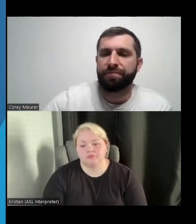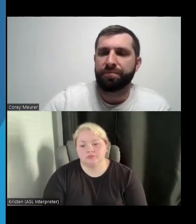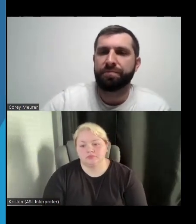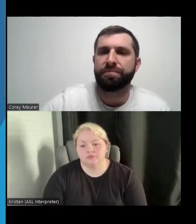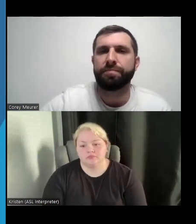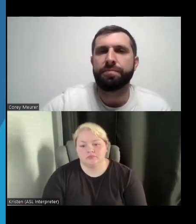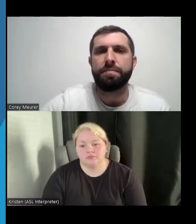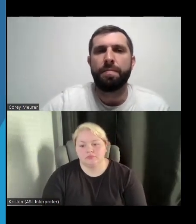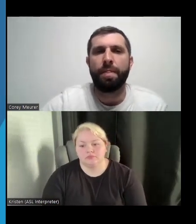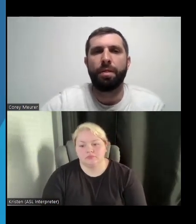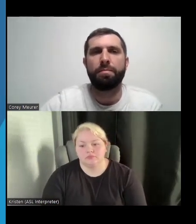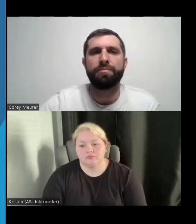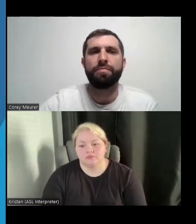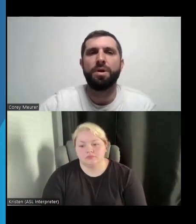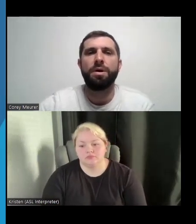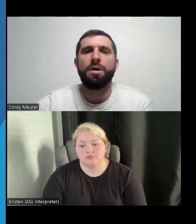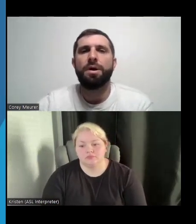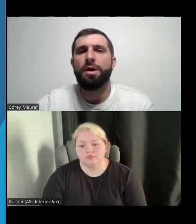them?